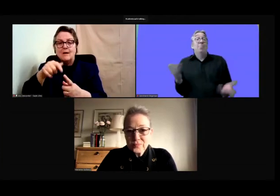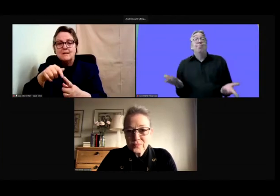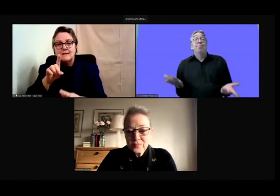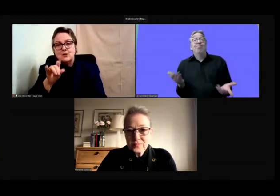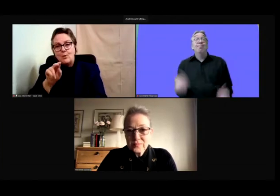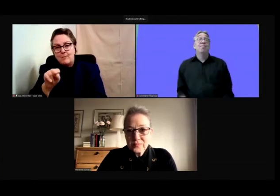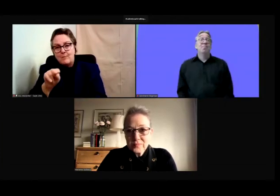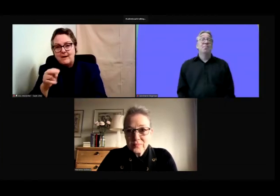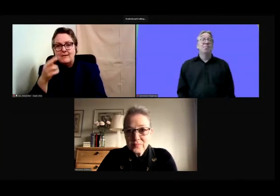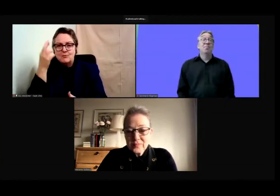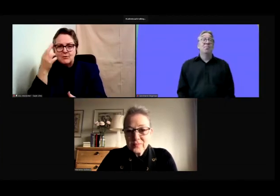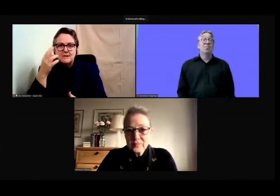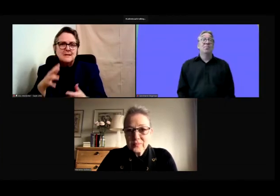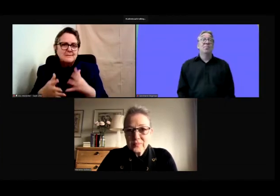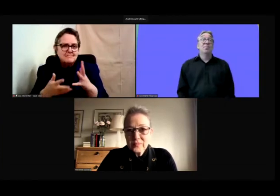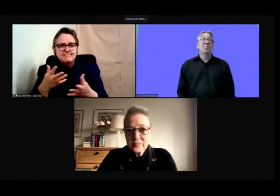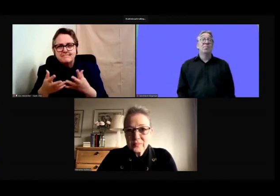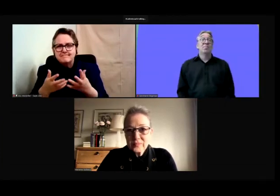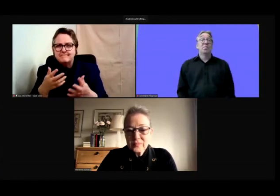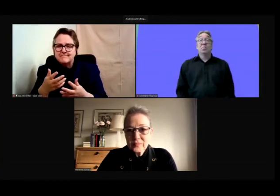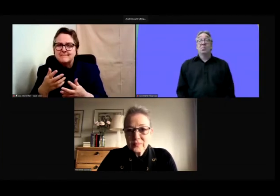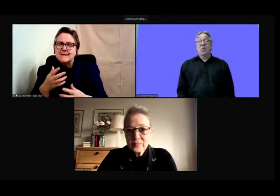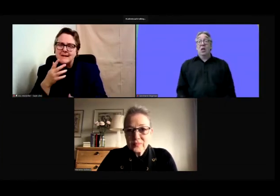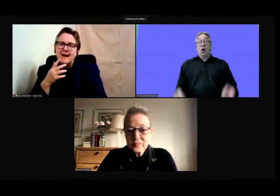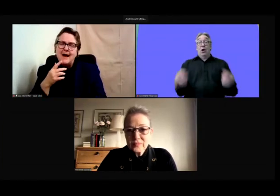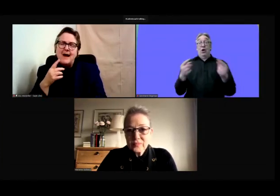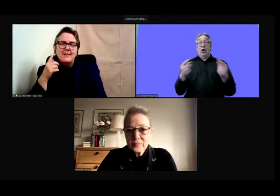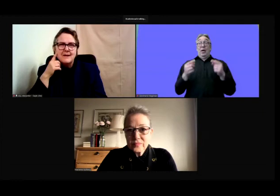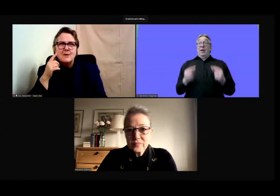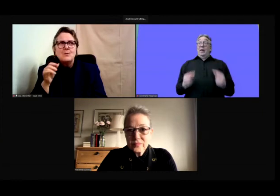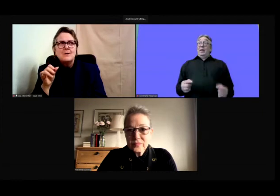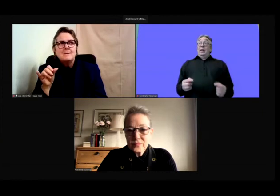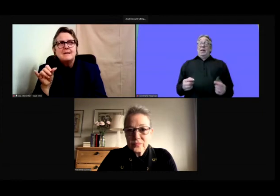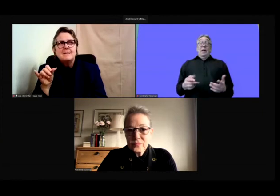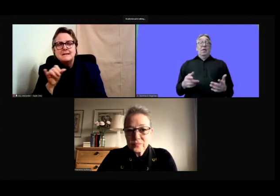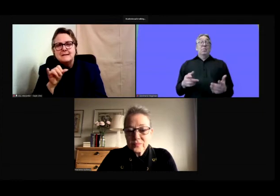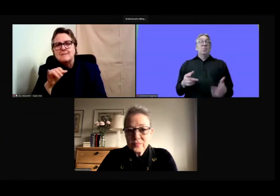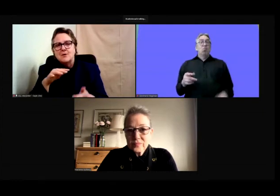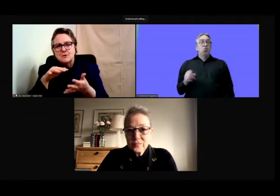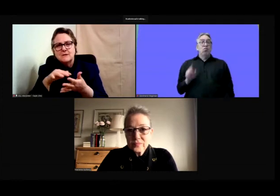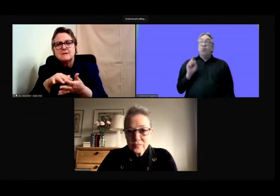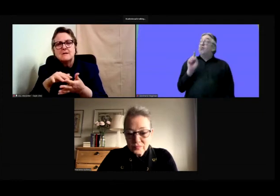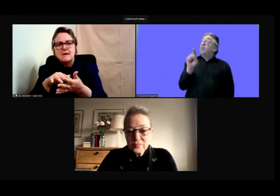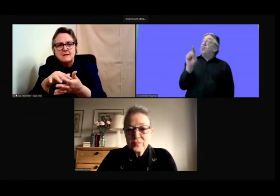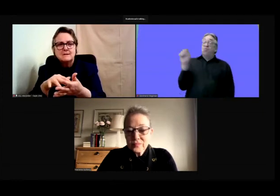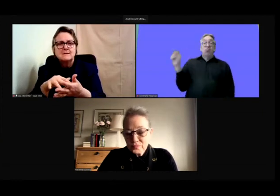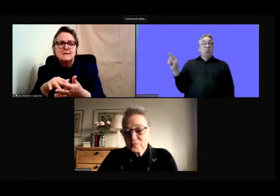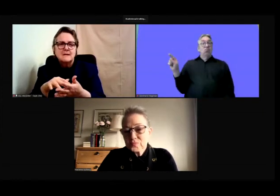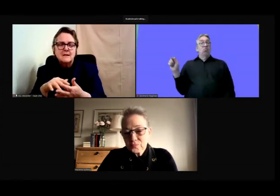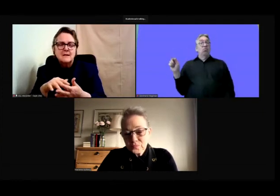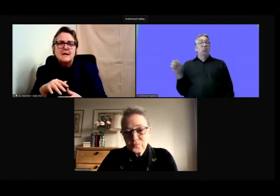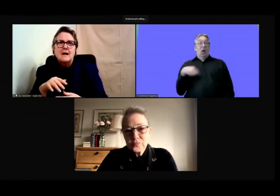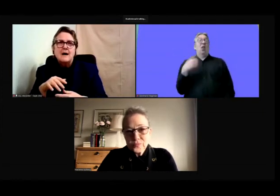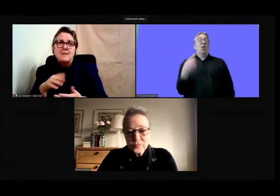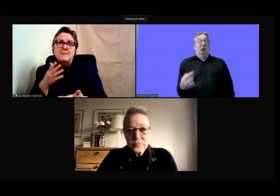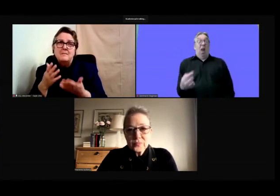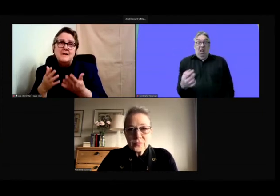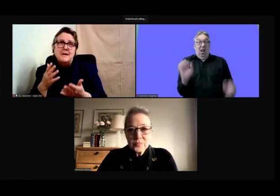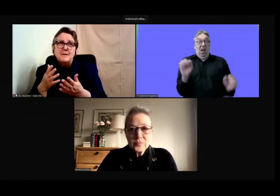It would be very, very similar studies that have been done on spoken language bilinguals.